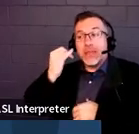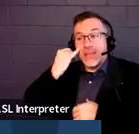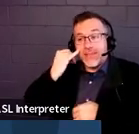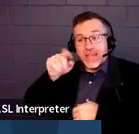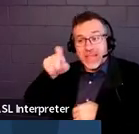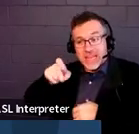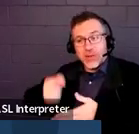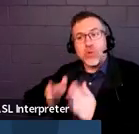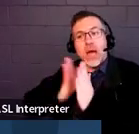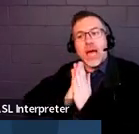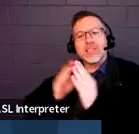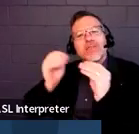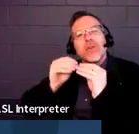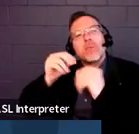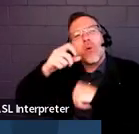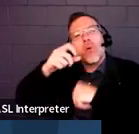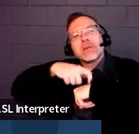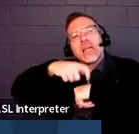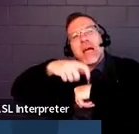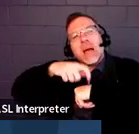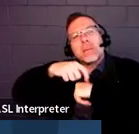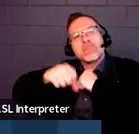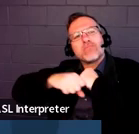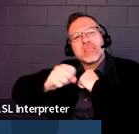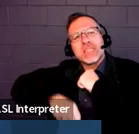time extension to complete